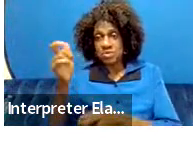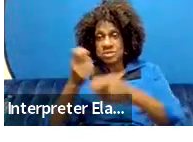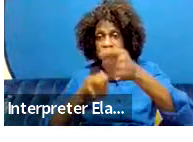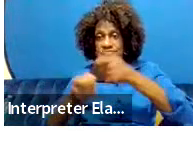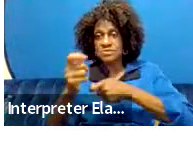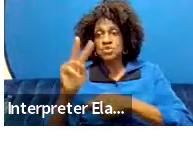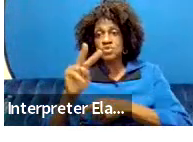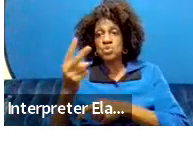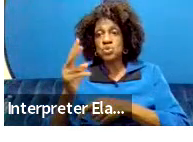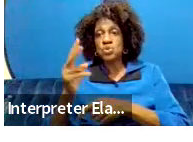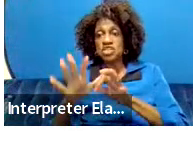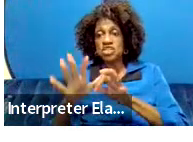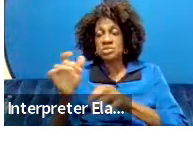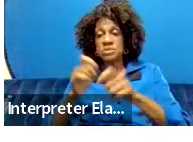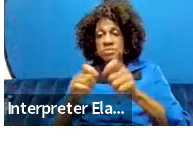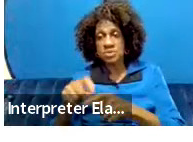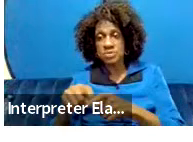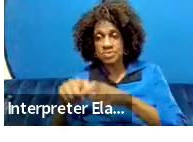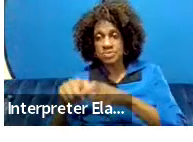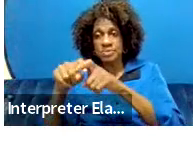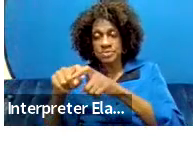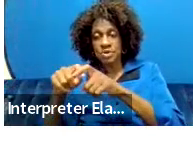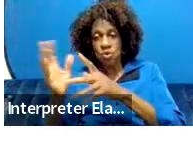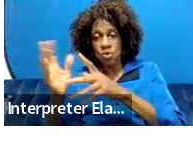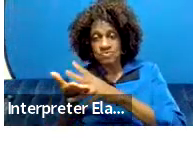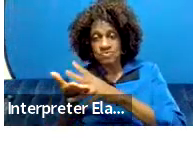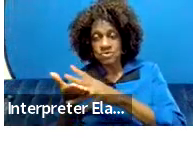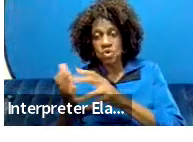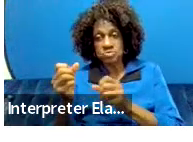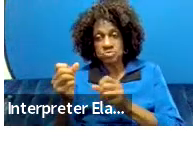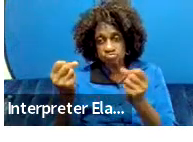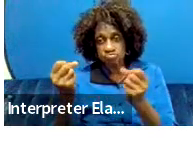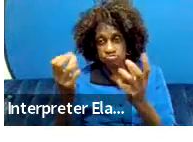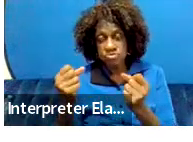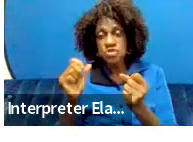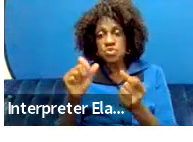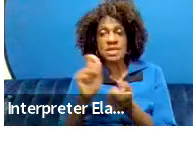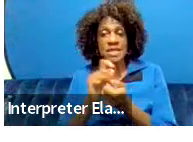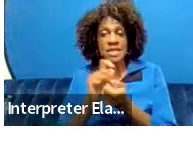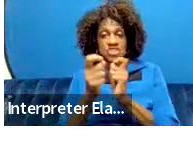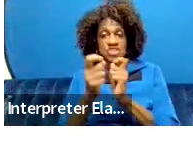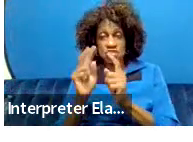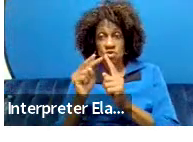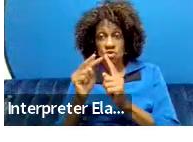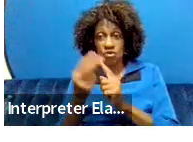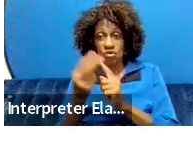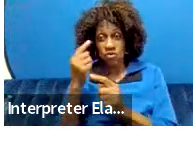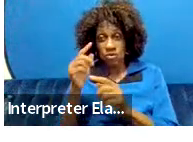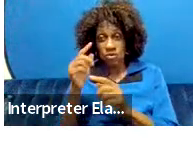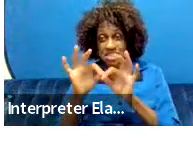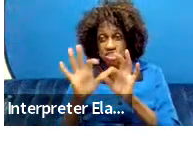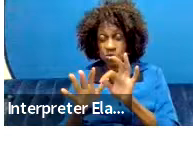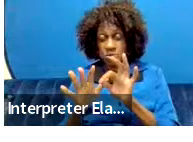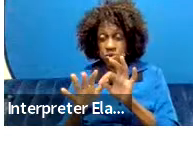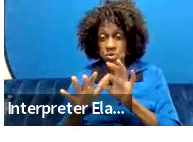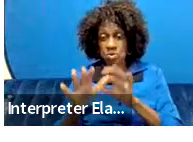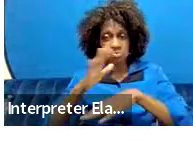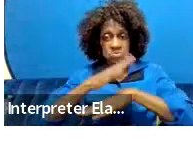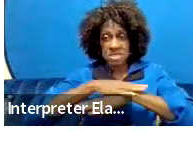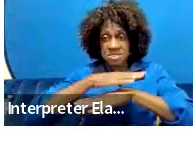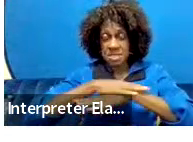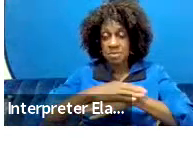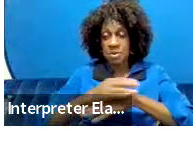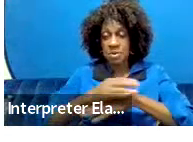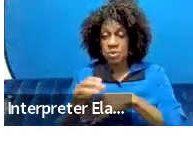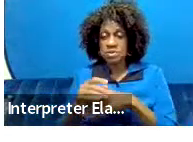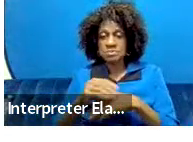images. There may be a brief pause or brief interruption in the sign language. You can change your view of the sign language interpreter on desktop or laptop by